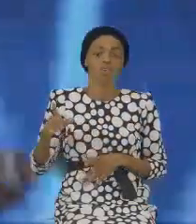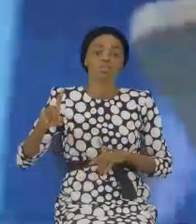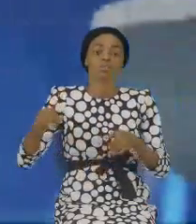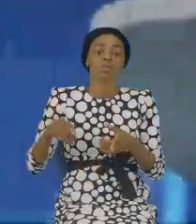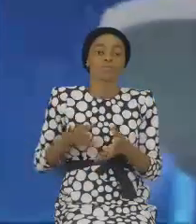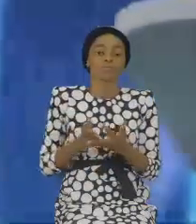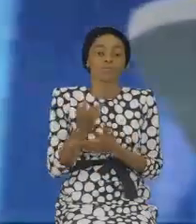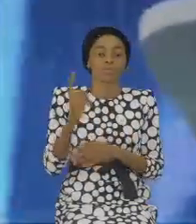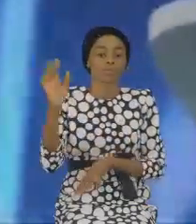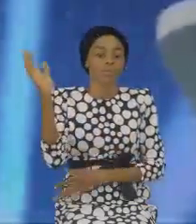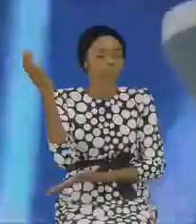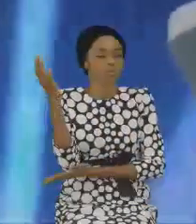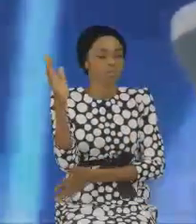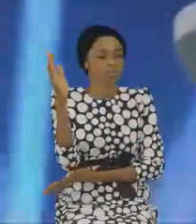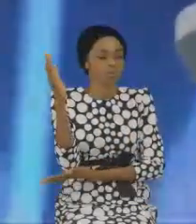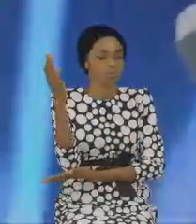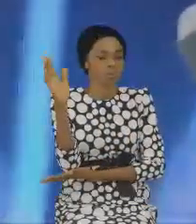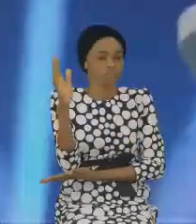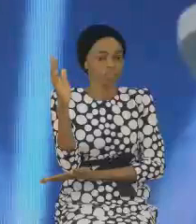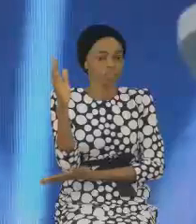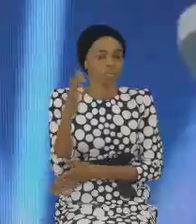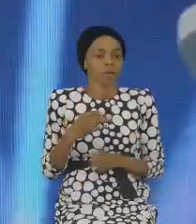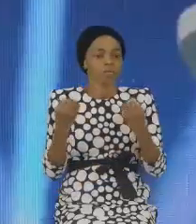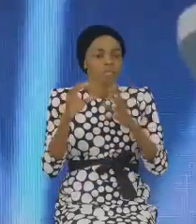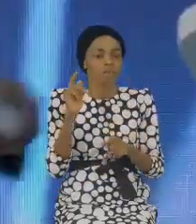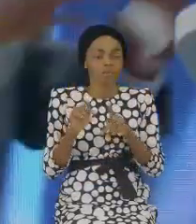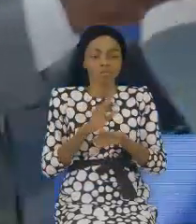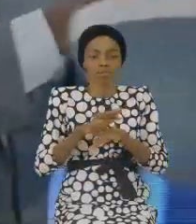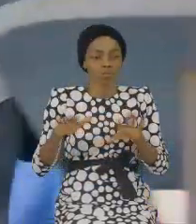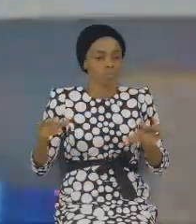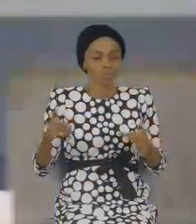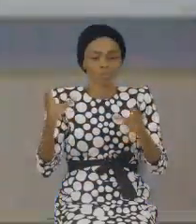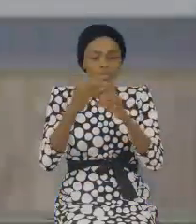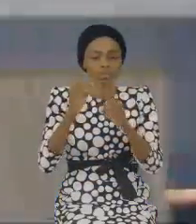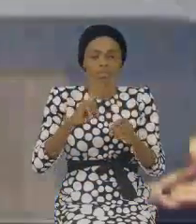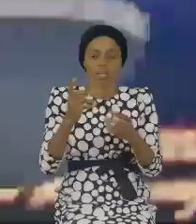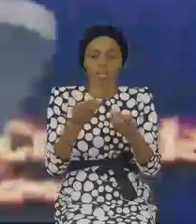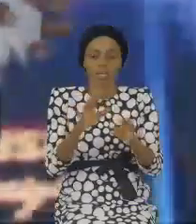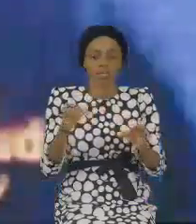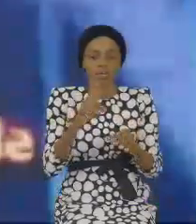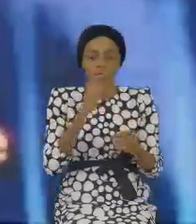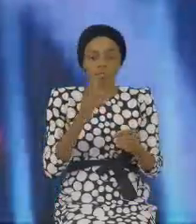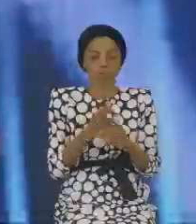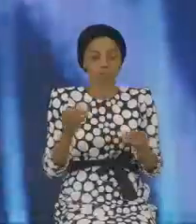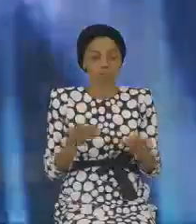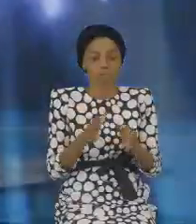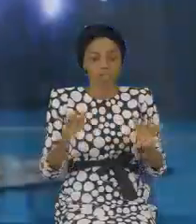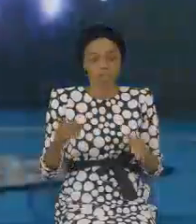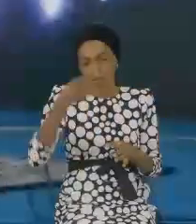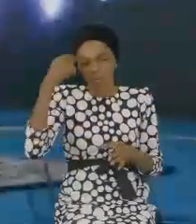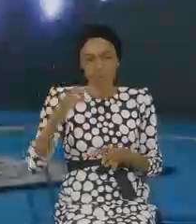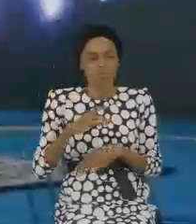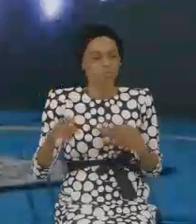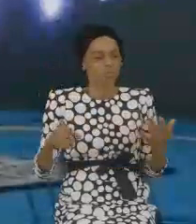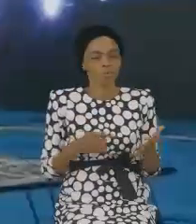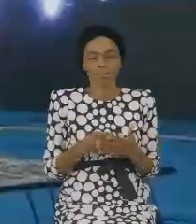of them couldn't get into the land of Canaan because for all this they still